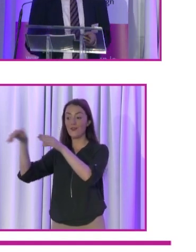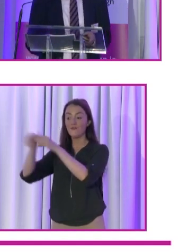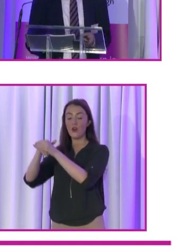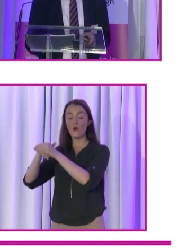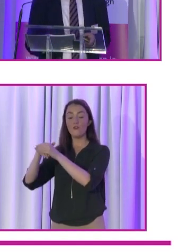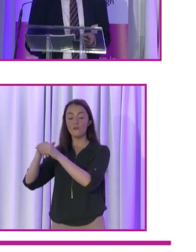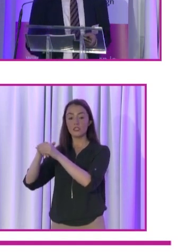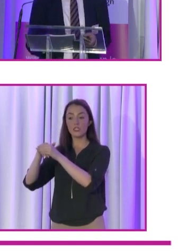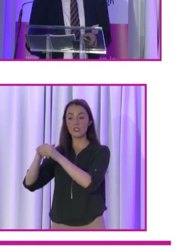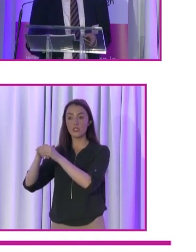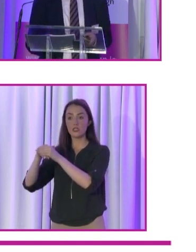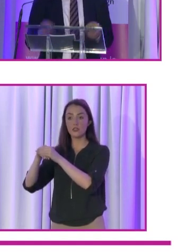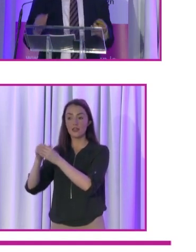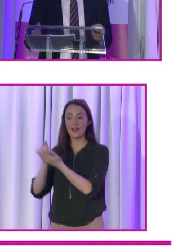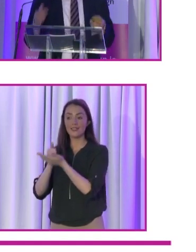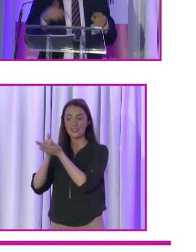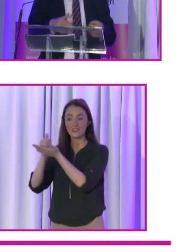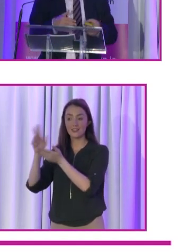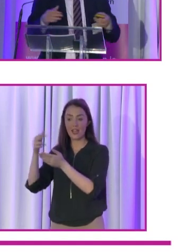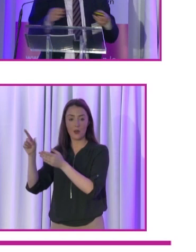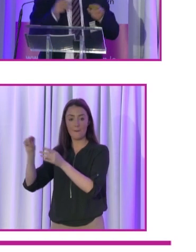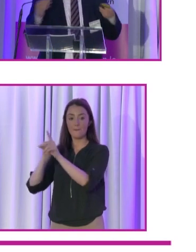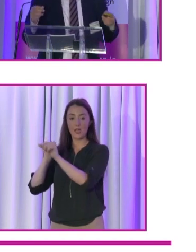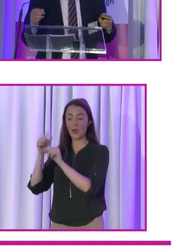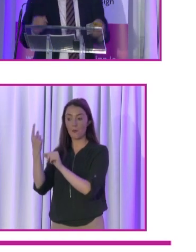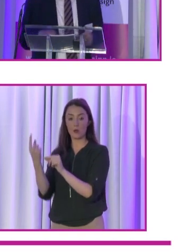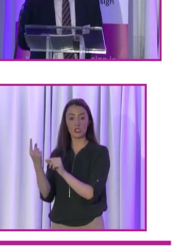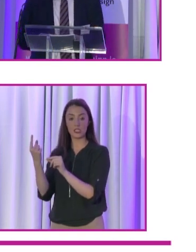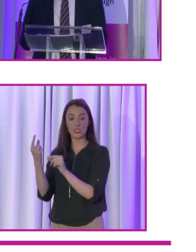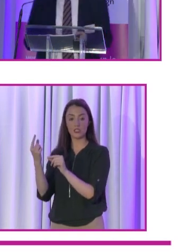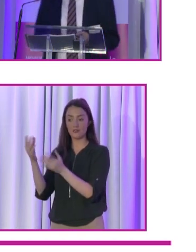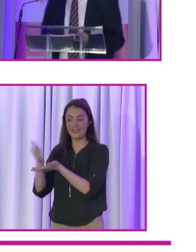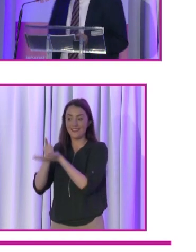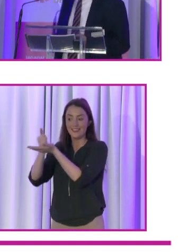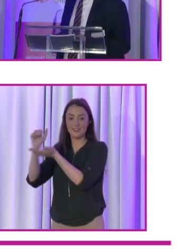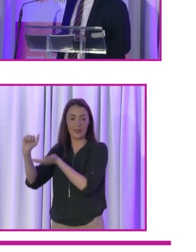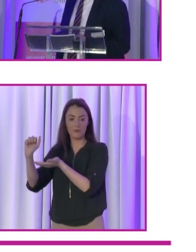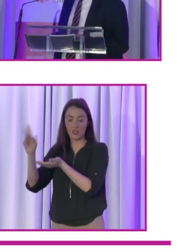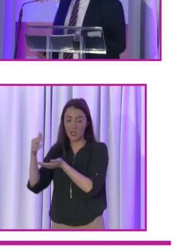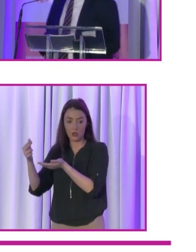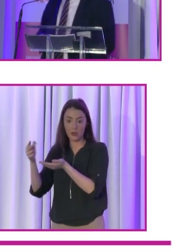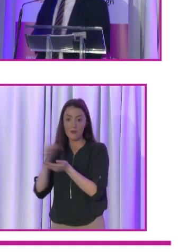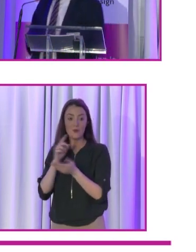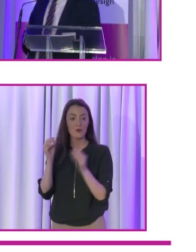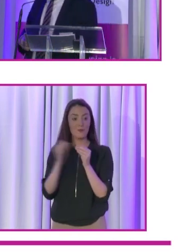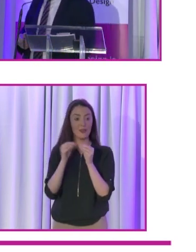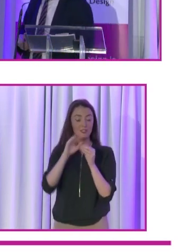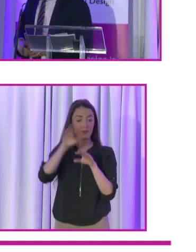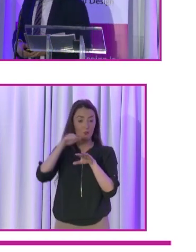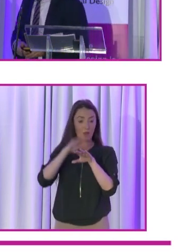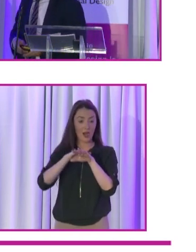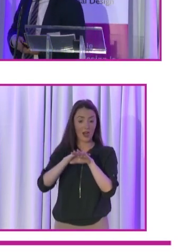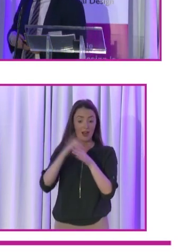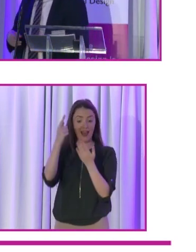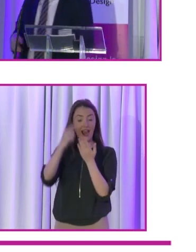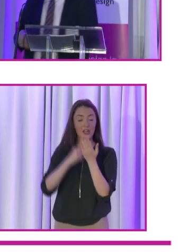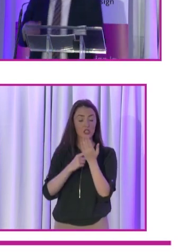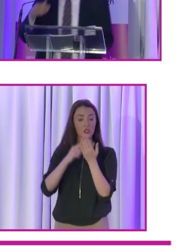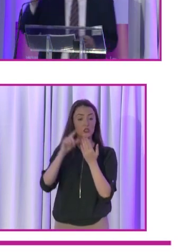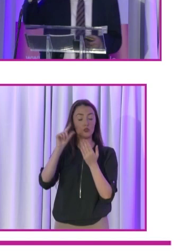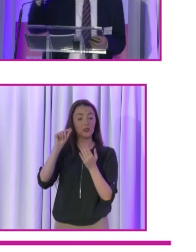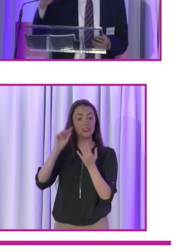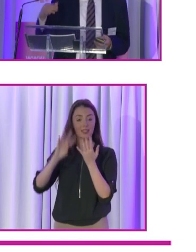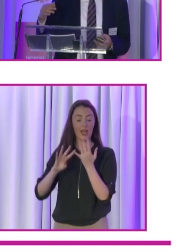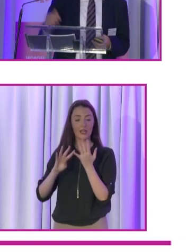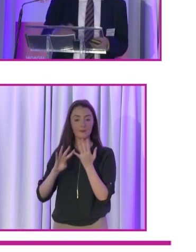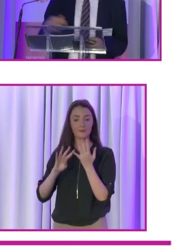them in casting the vote, even though this is explicitly mentioned in Article 29. So when it comes to